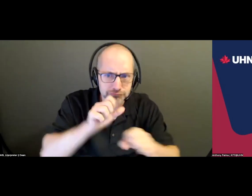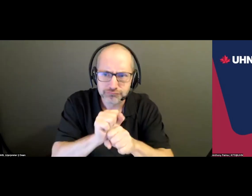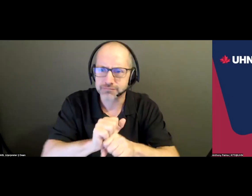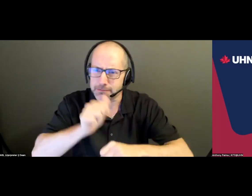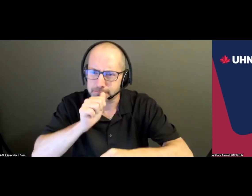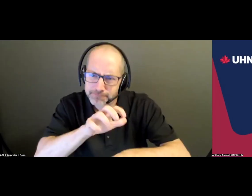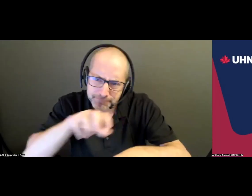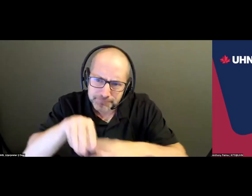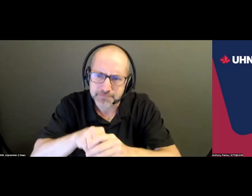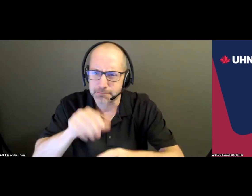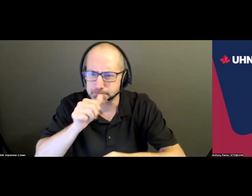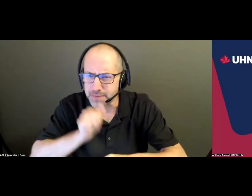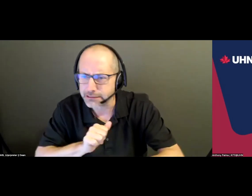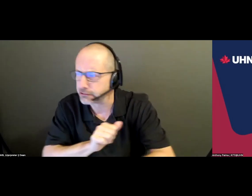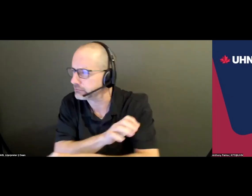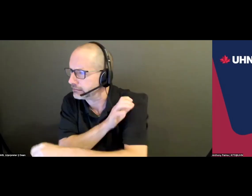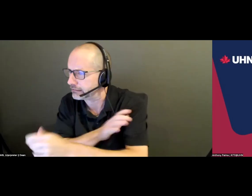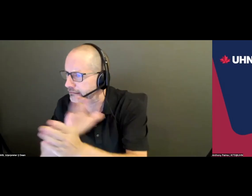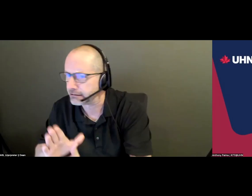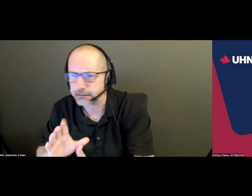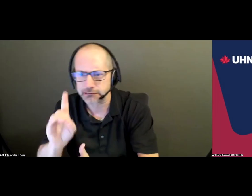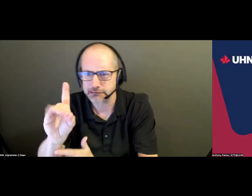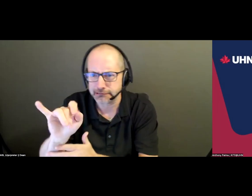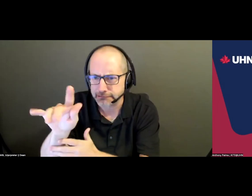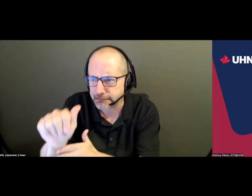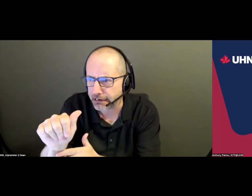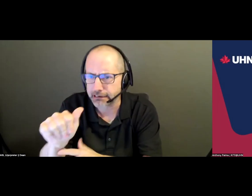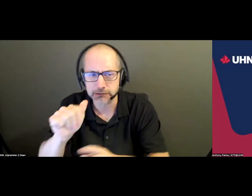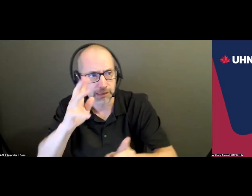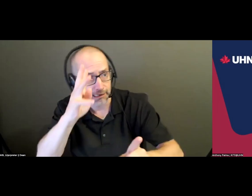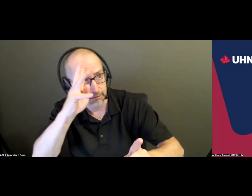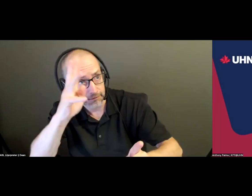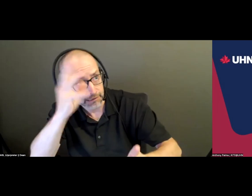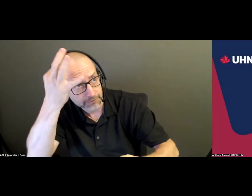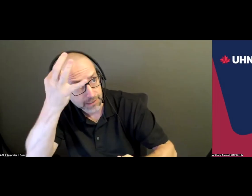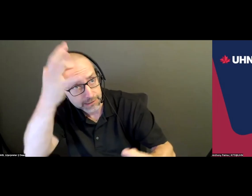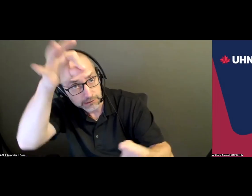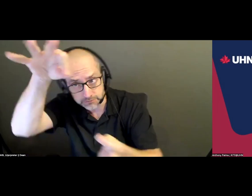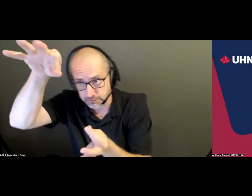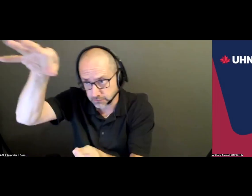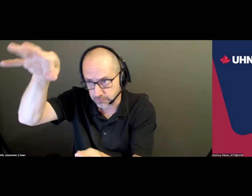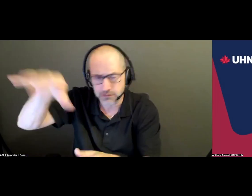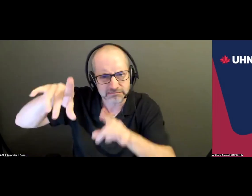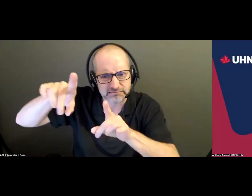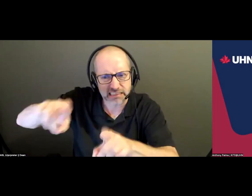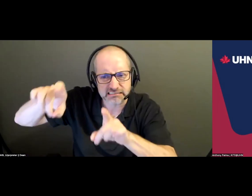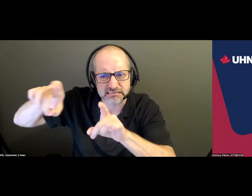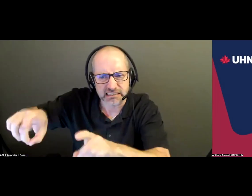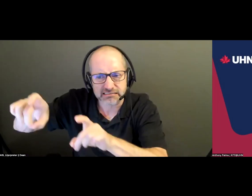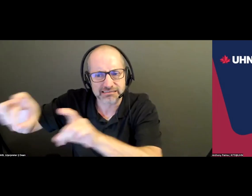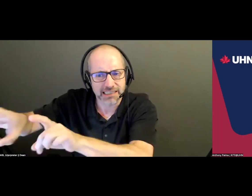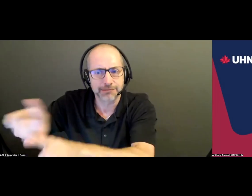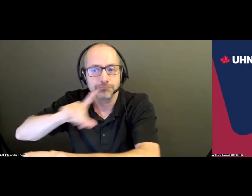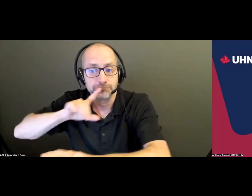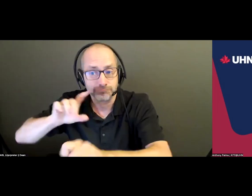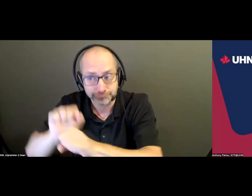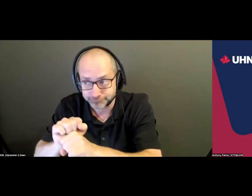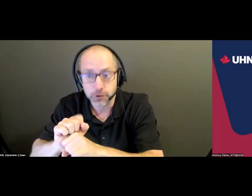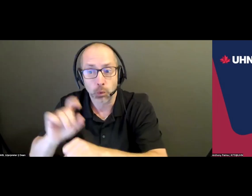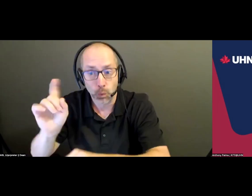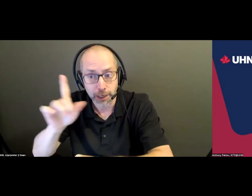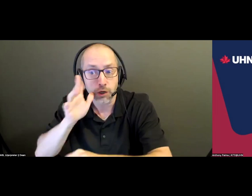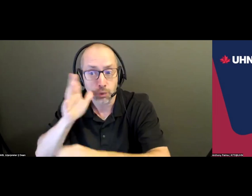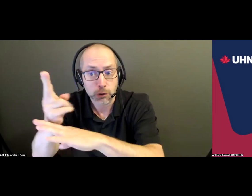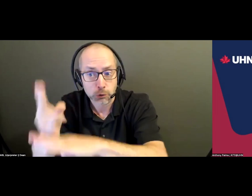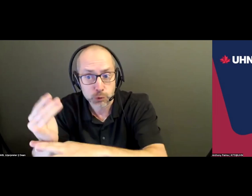clinicians, and data so that innovations can be tested and proven in the environments where they will actually be used.